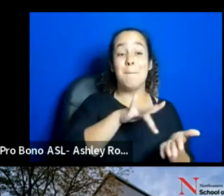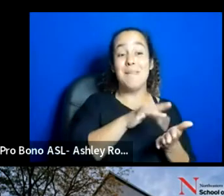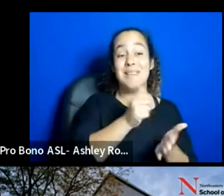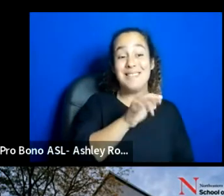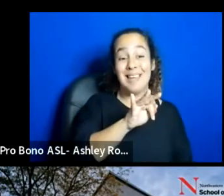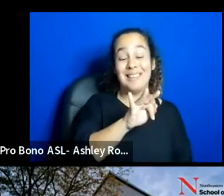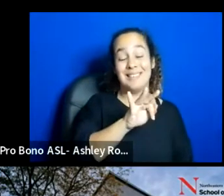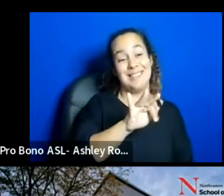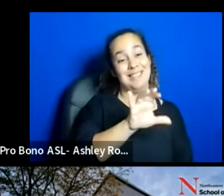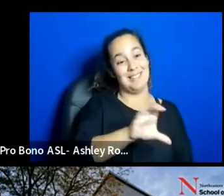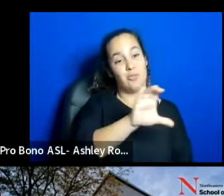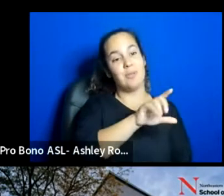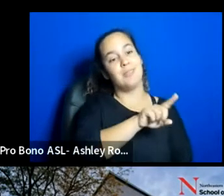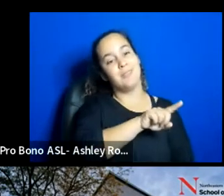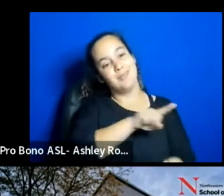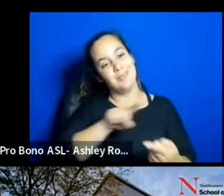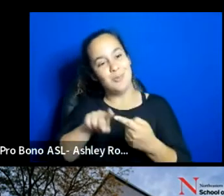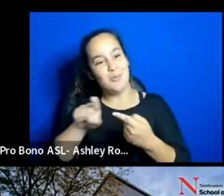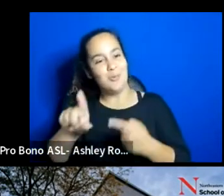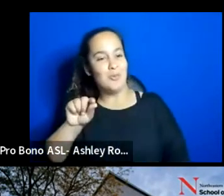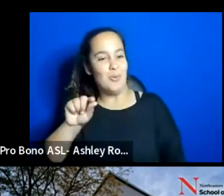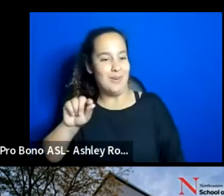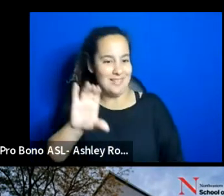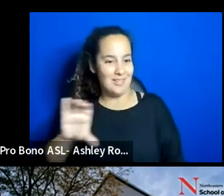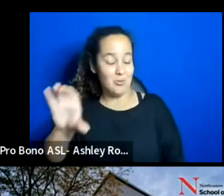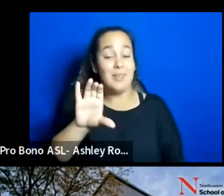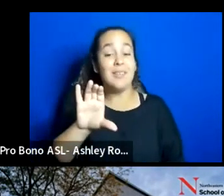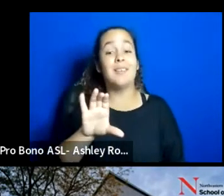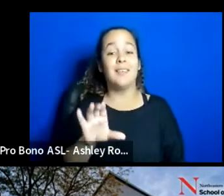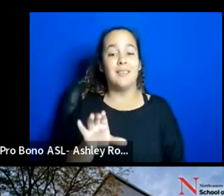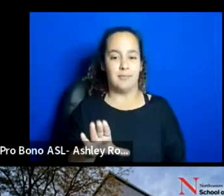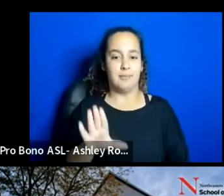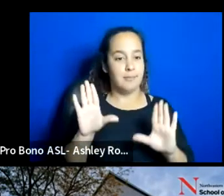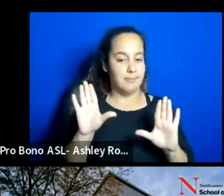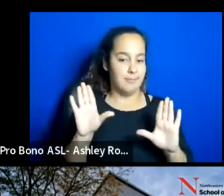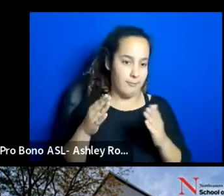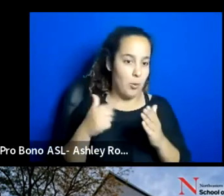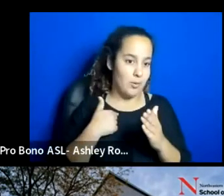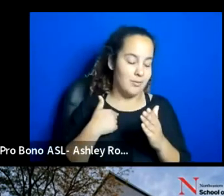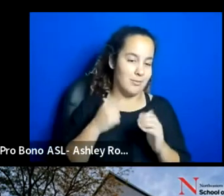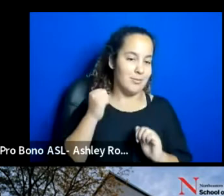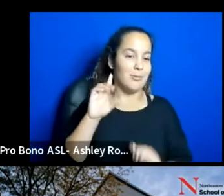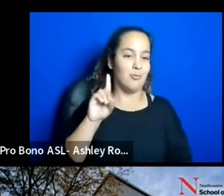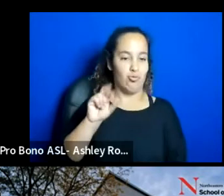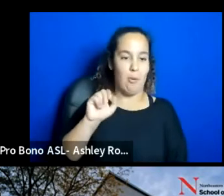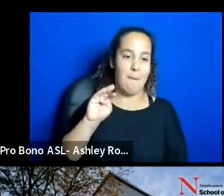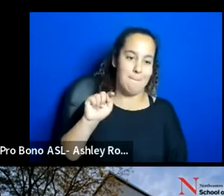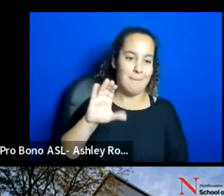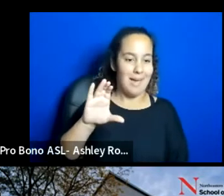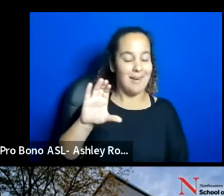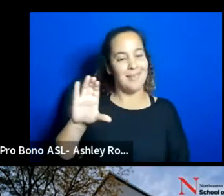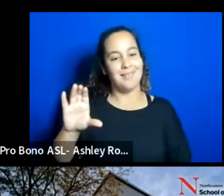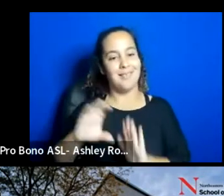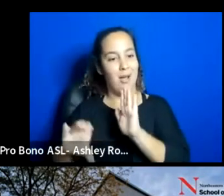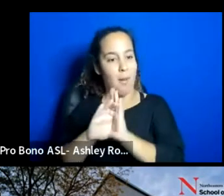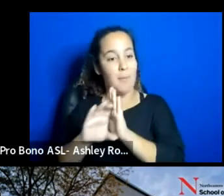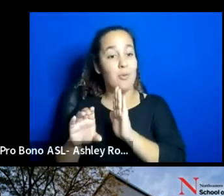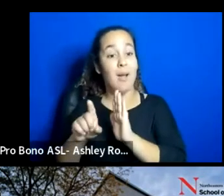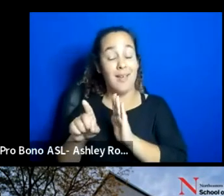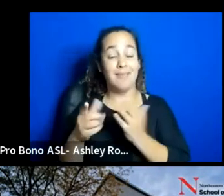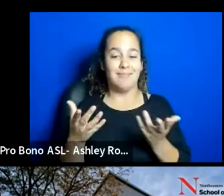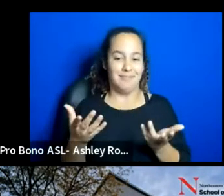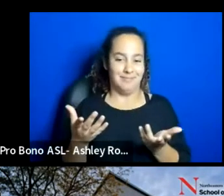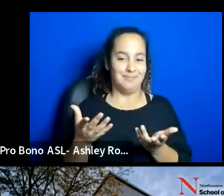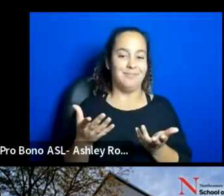century. And while the book's primary focus, at least according to its title, is dramatic copyright, as befits its publication in